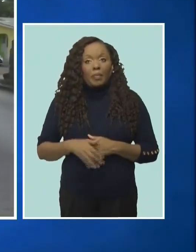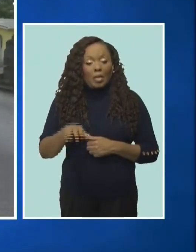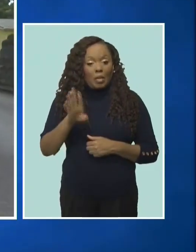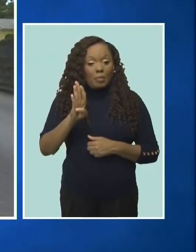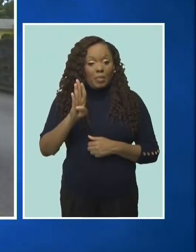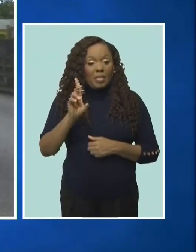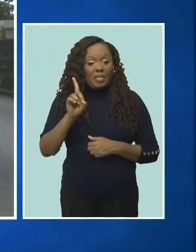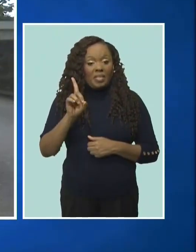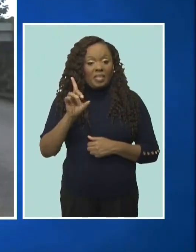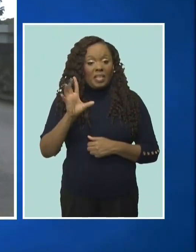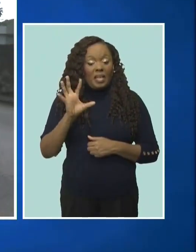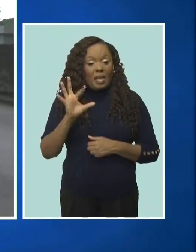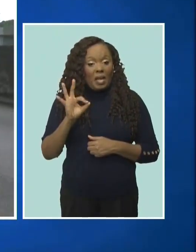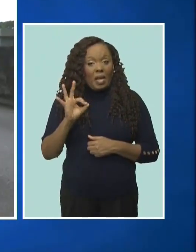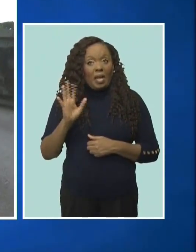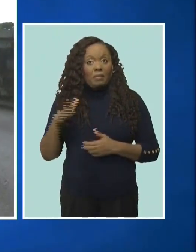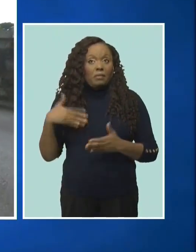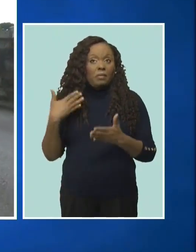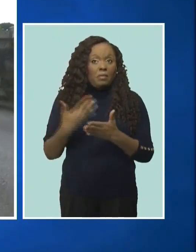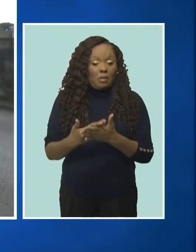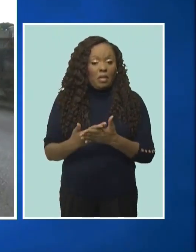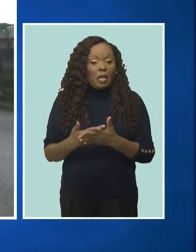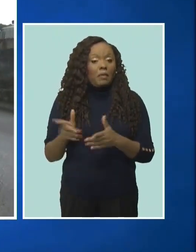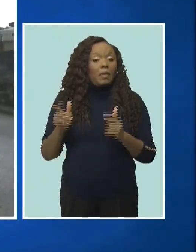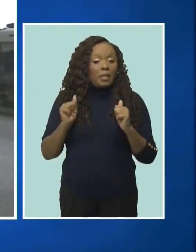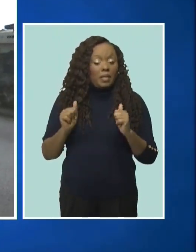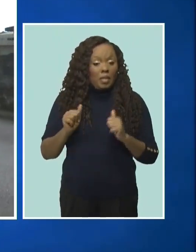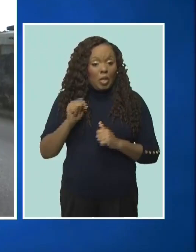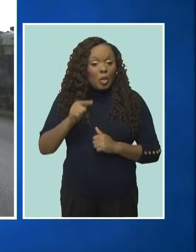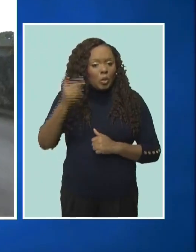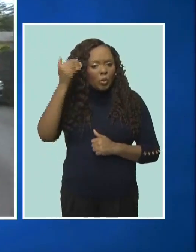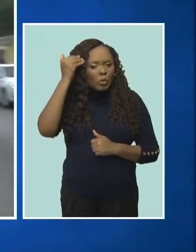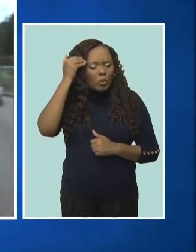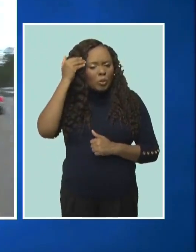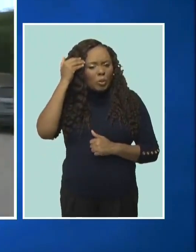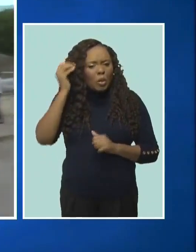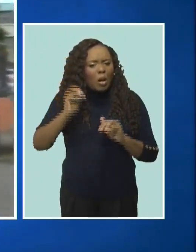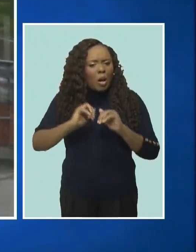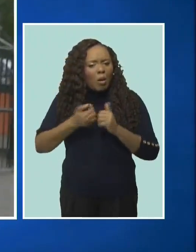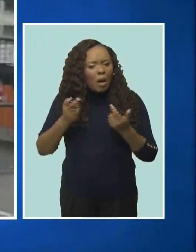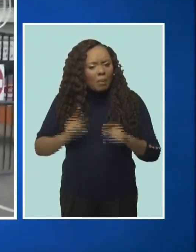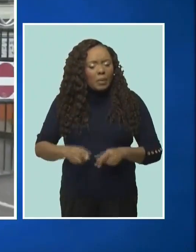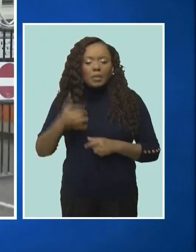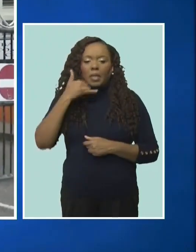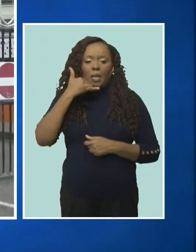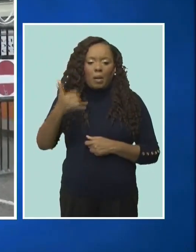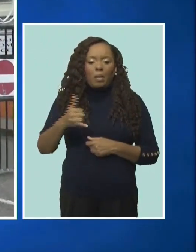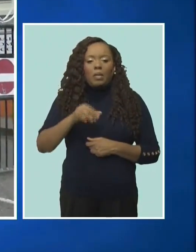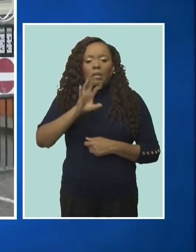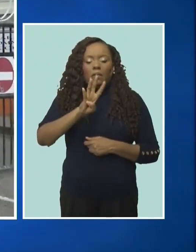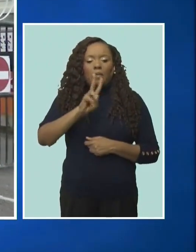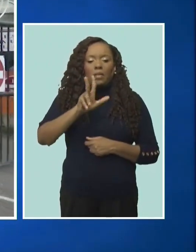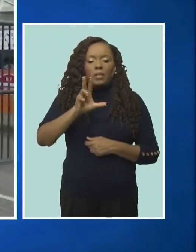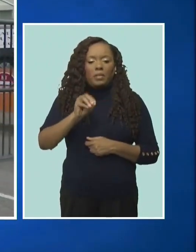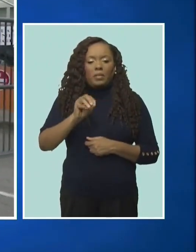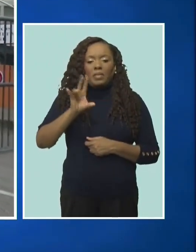force rushed to the scene. Police are asking anyone with information on the incident to call District A Police Station